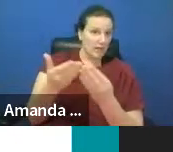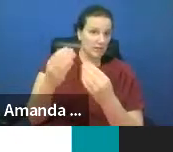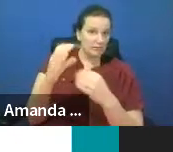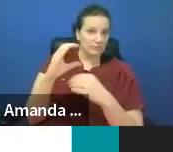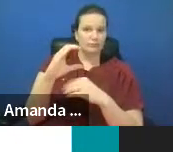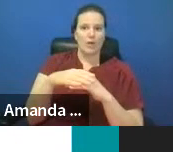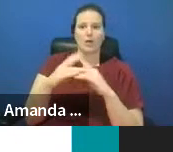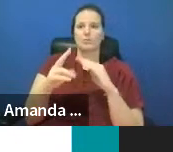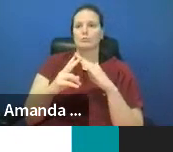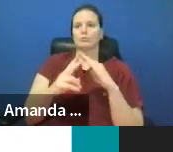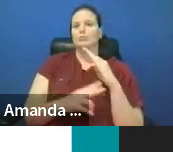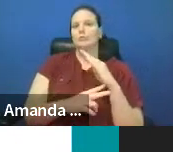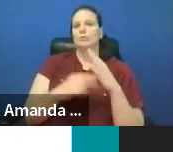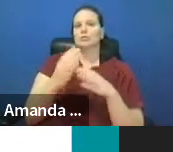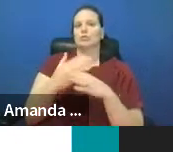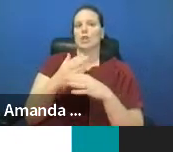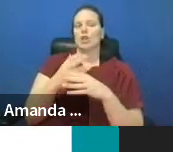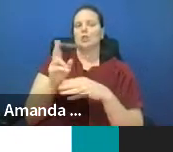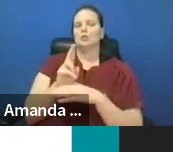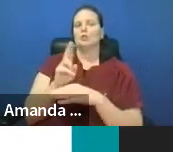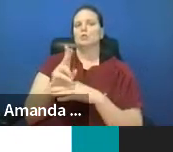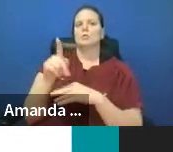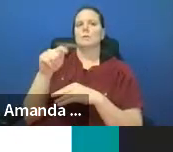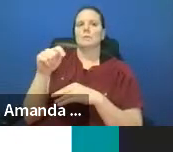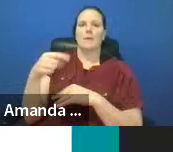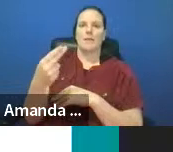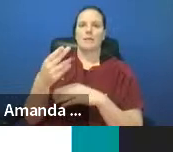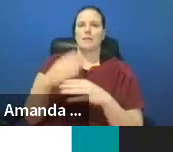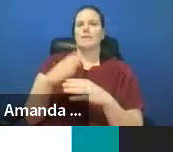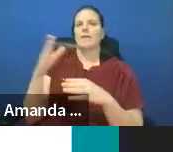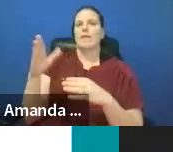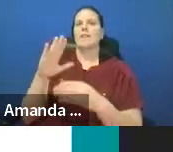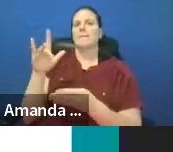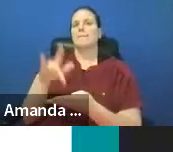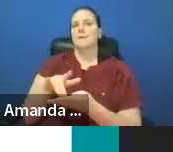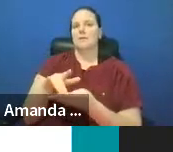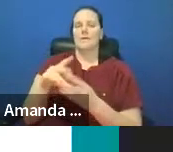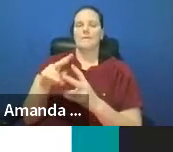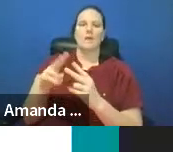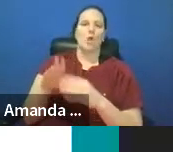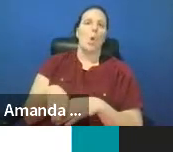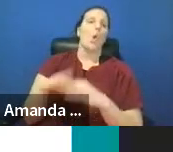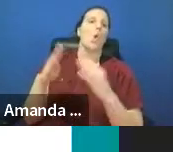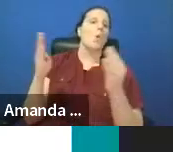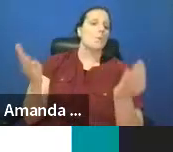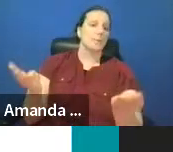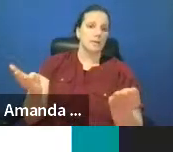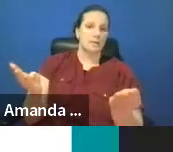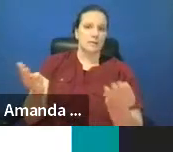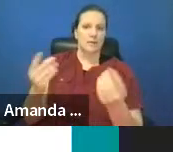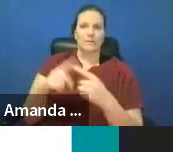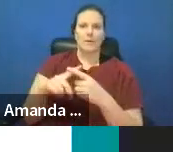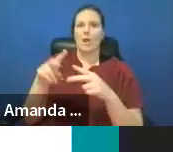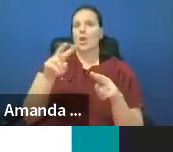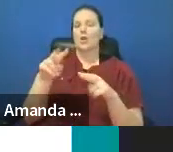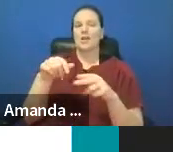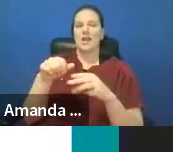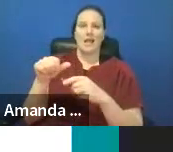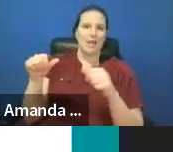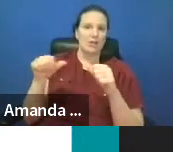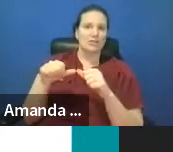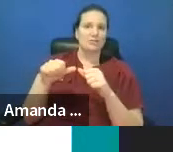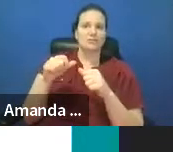a bridge shared use path. To the one in the middle, very open, but looking at areas